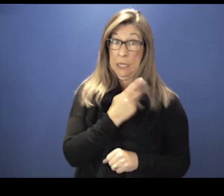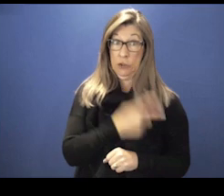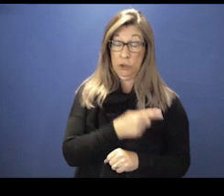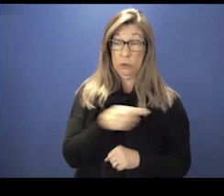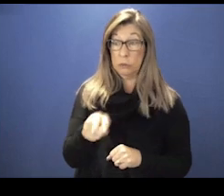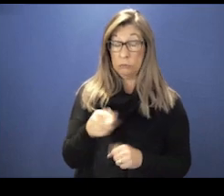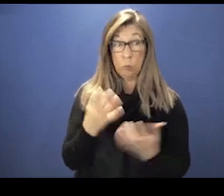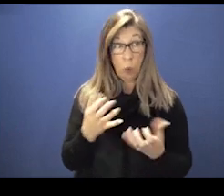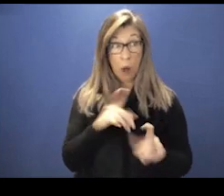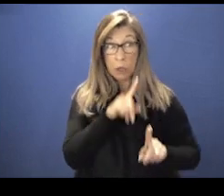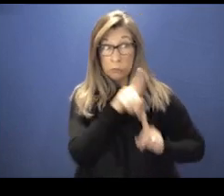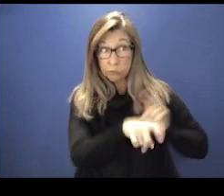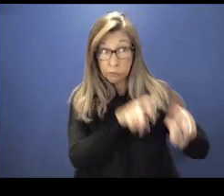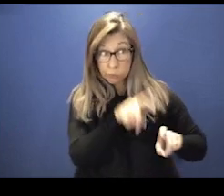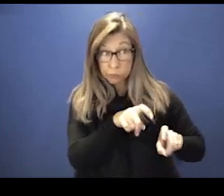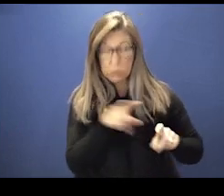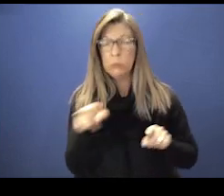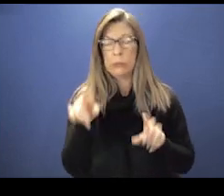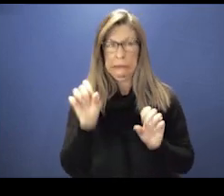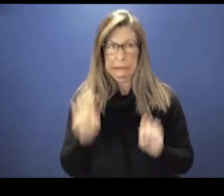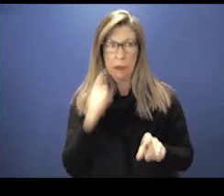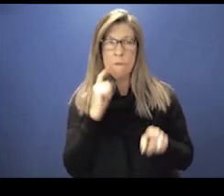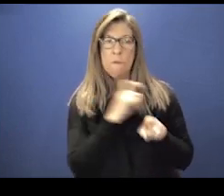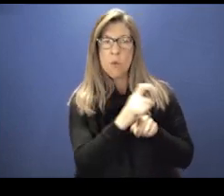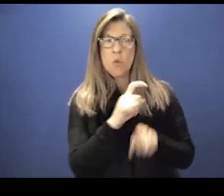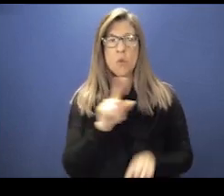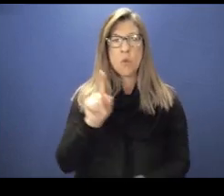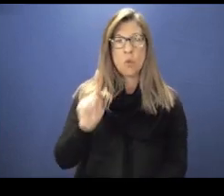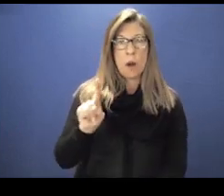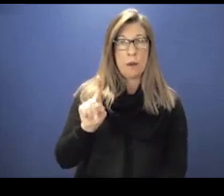Patients who have DTC questions may call